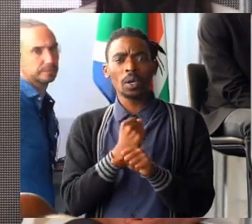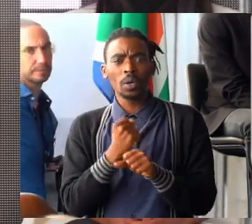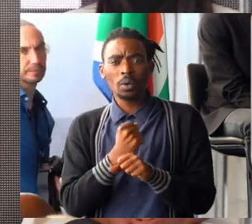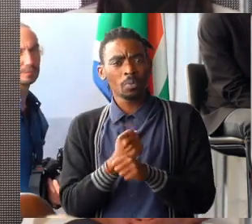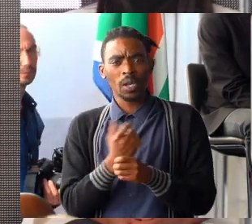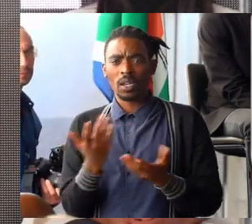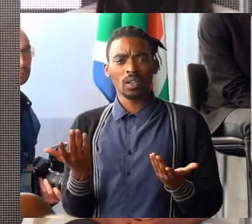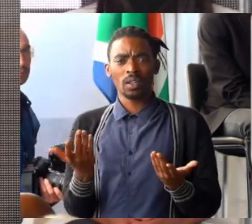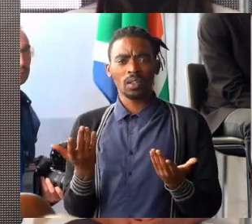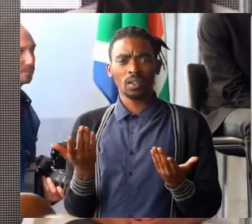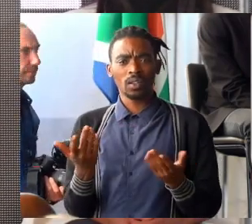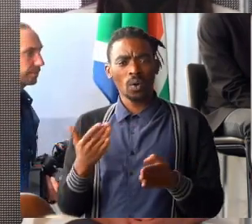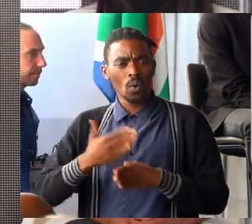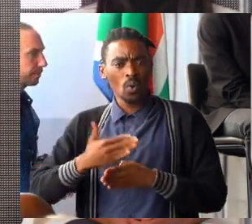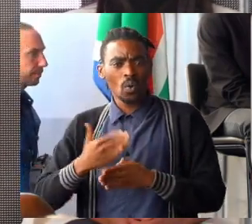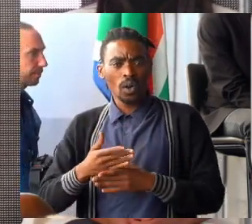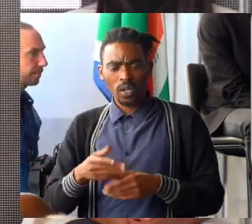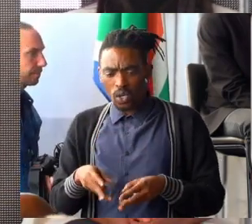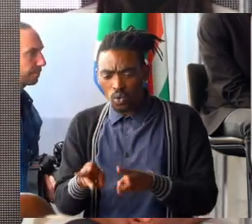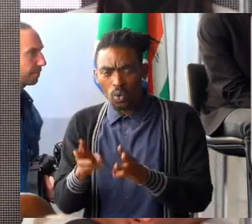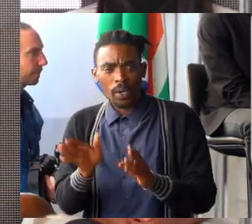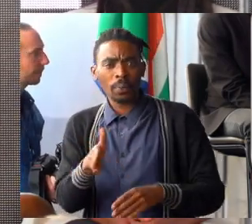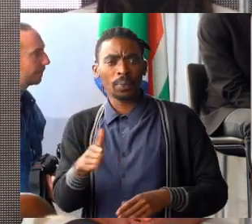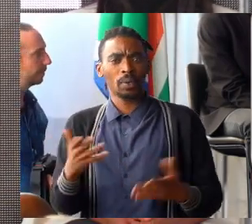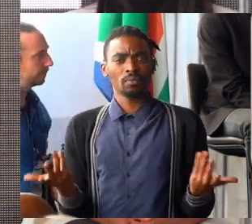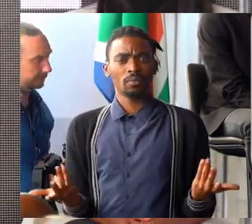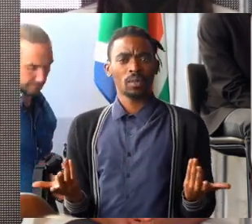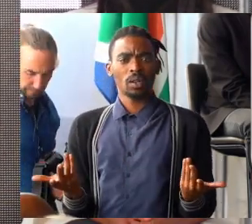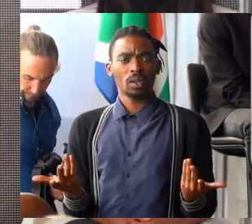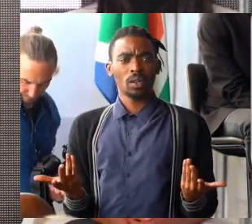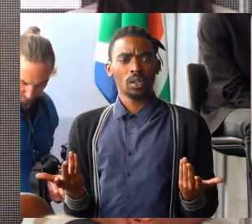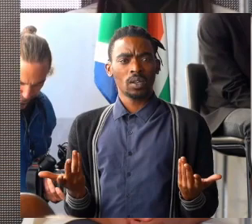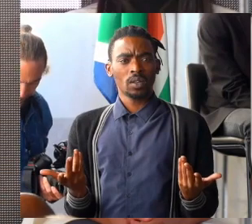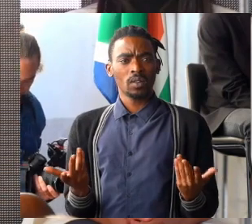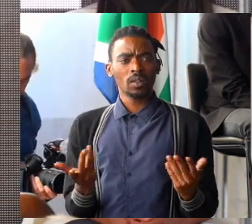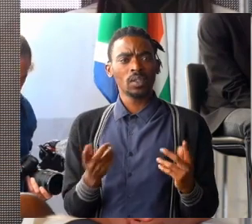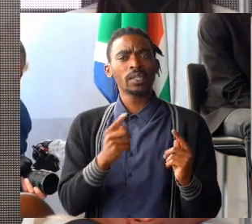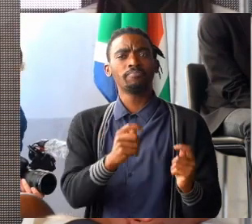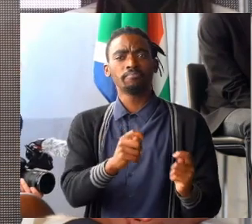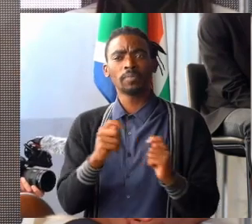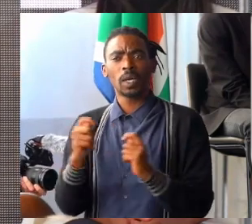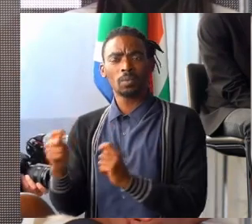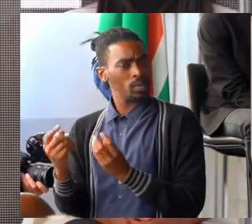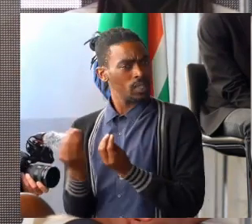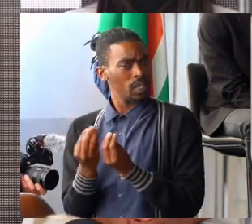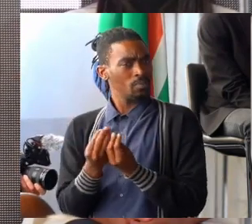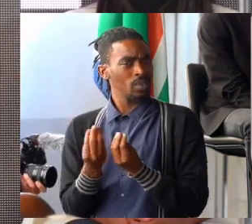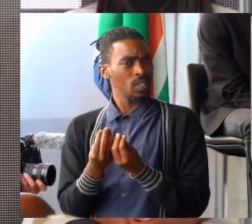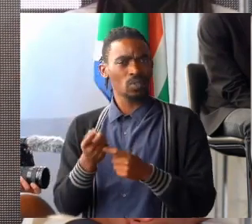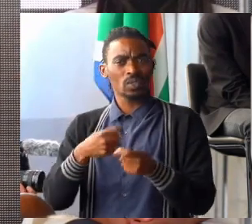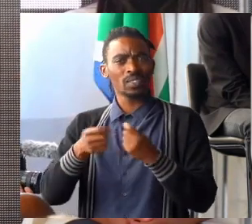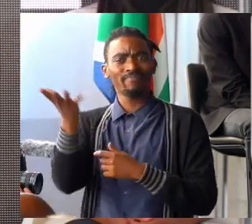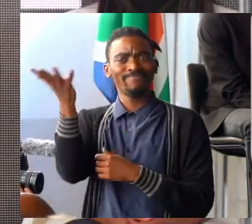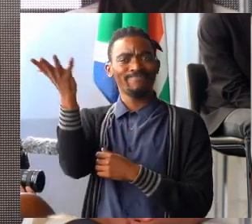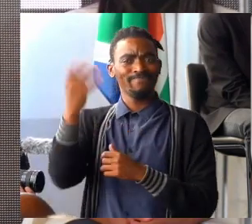road? How? How do you even transport anything that you're going to sell?